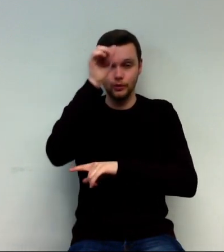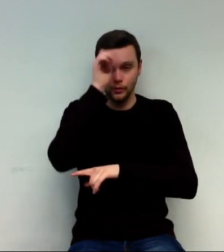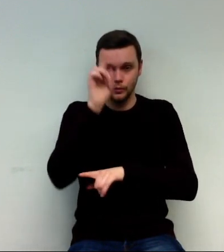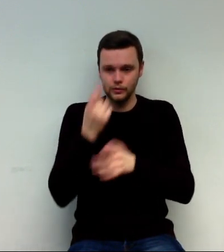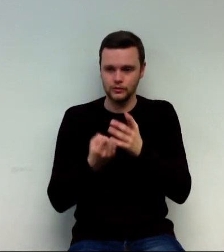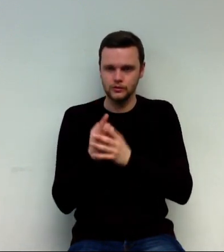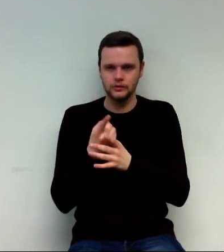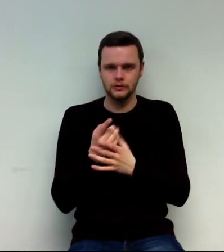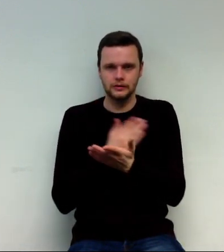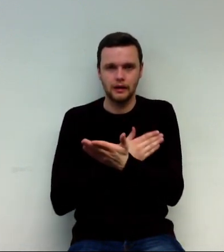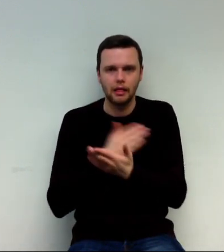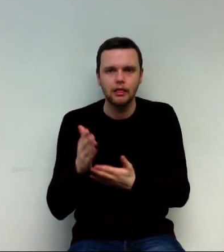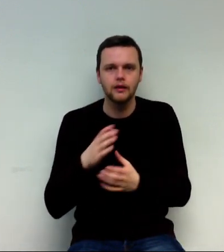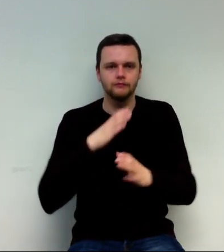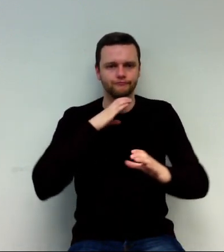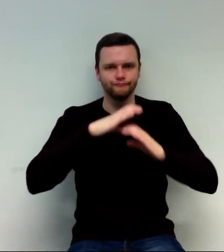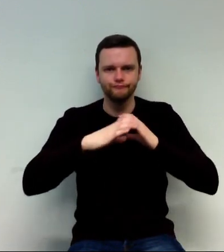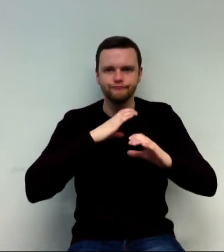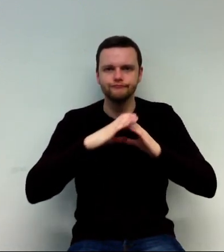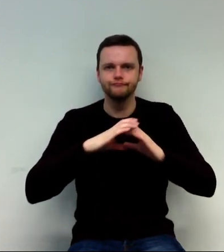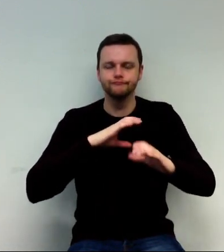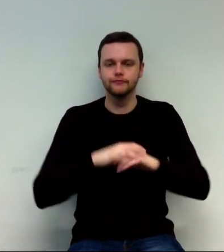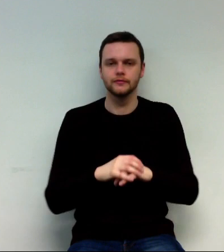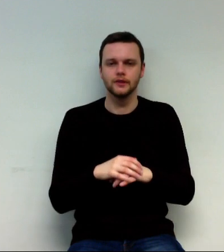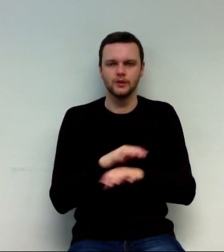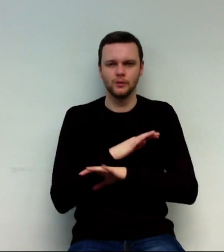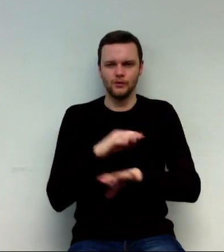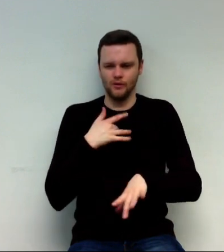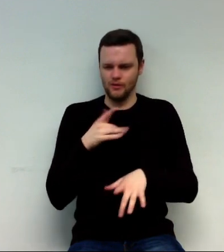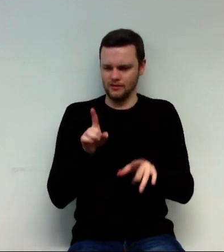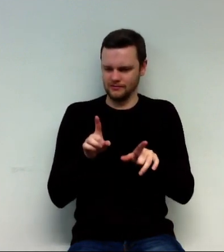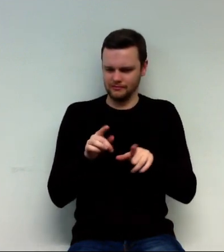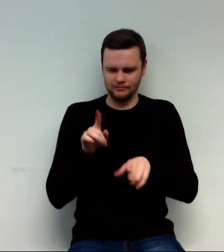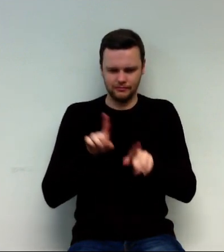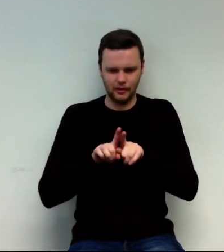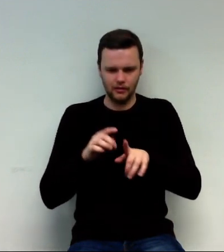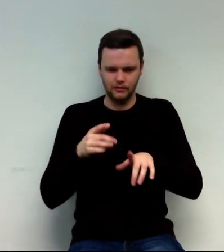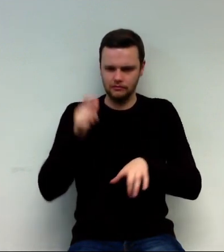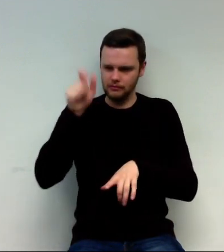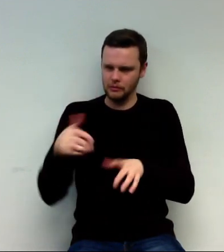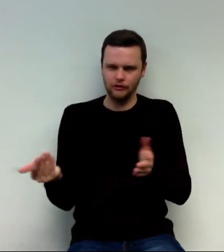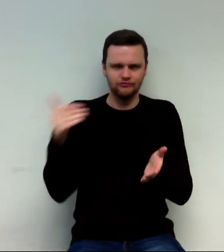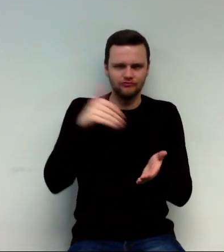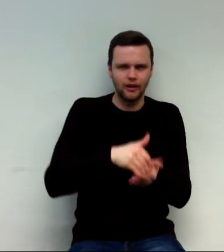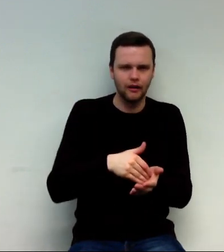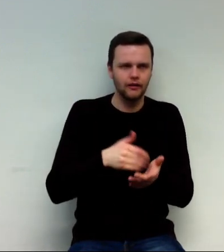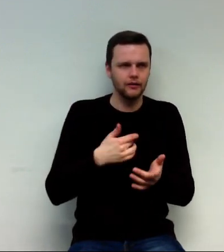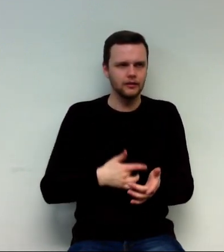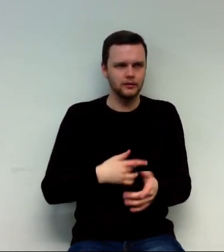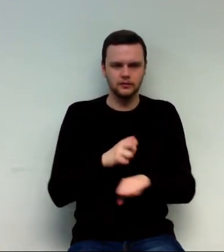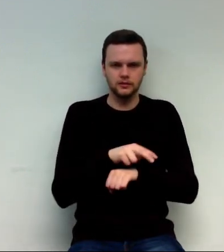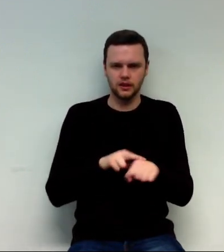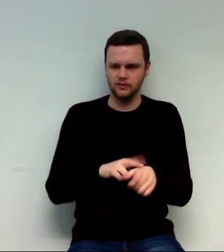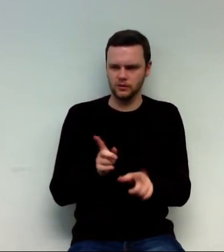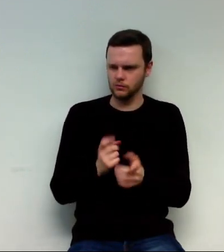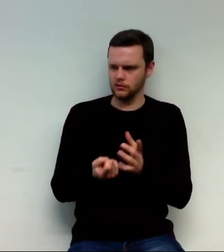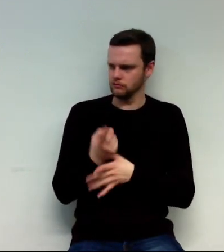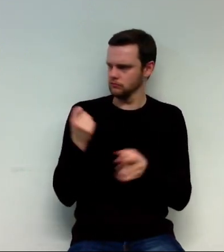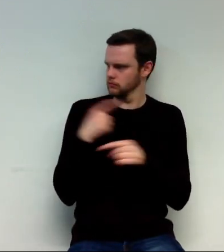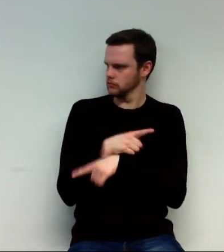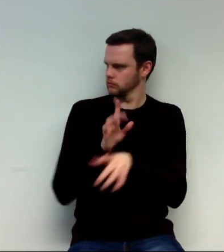there's clear channels of communication, so you're not doing something that actually when people turn up at the venue, the staff have no idea what's